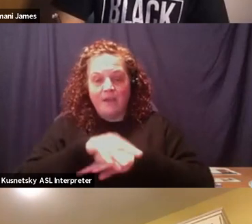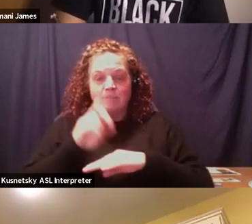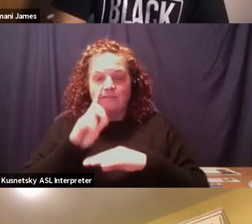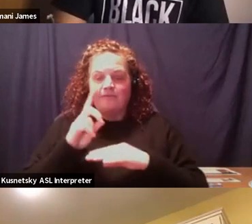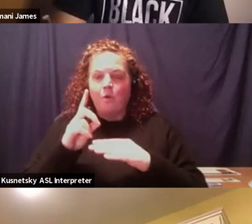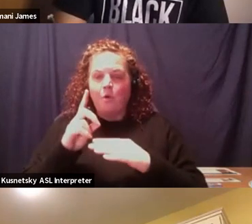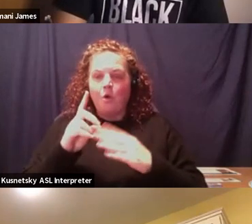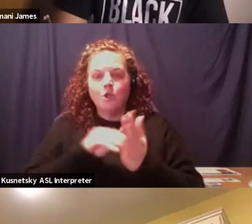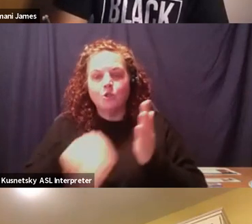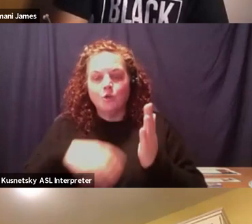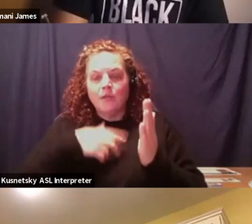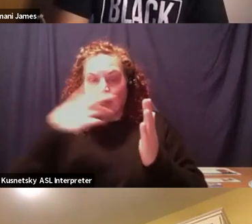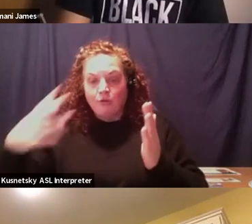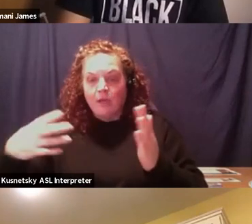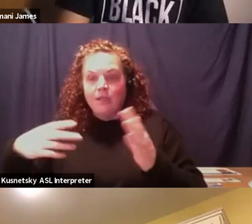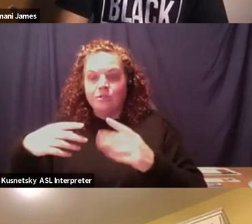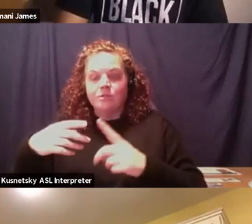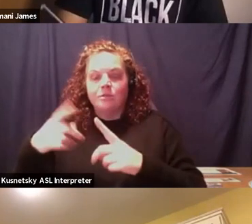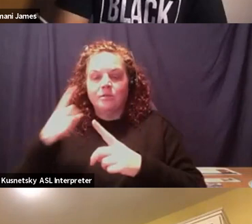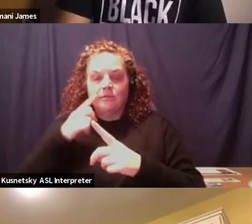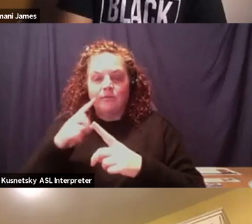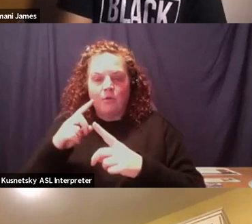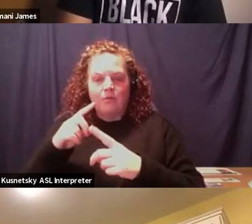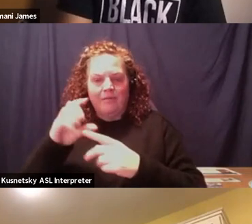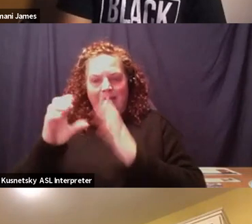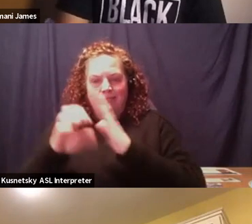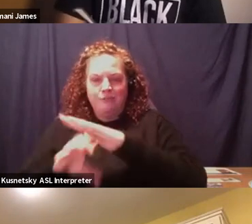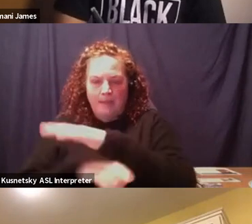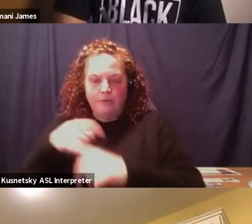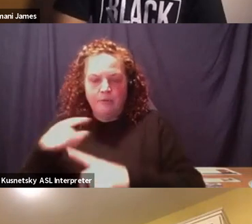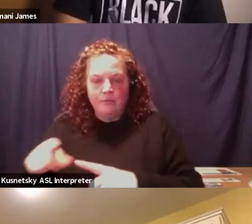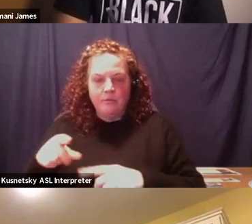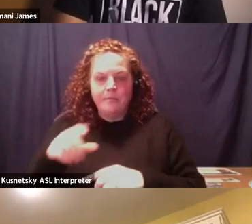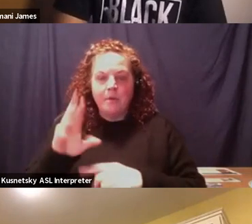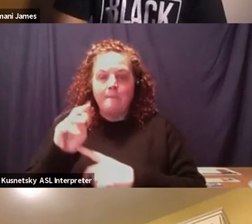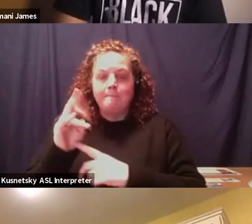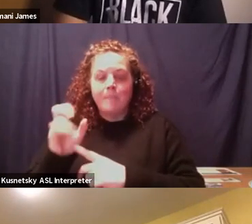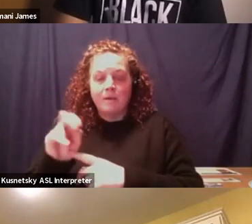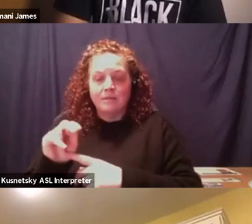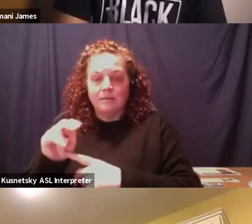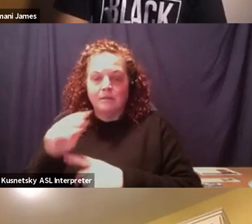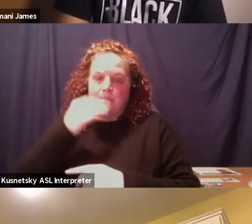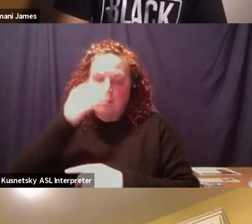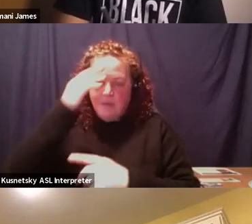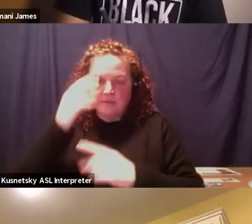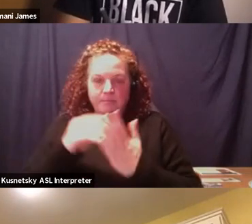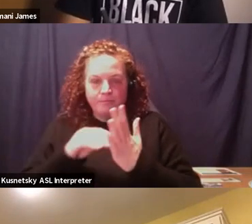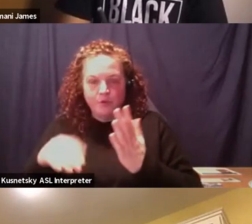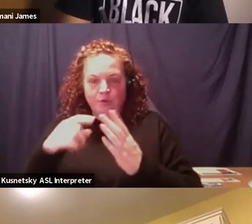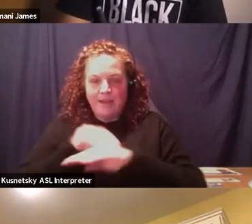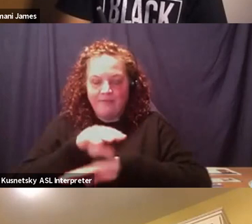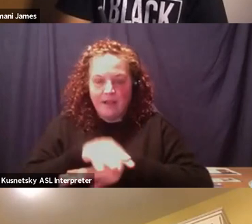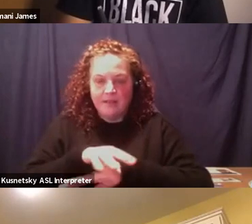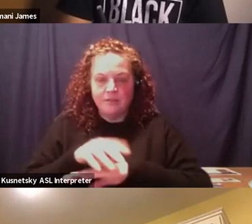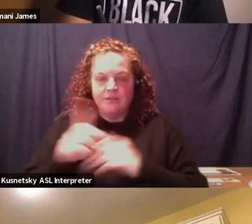at the O'Brien, the Muslim Students and Allies Association, and the FIRST Robotics team. She is also one